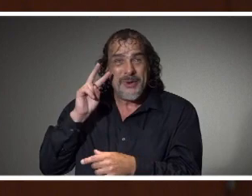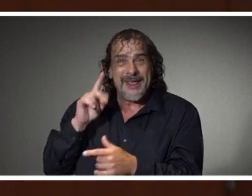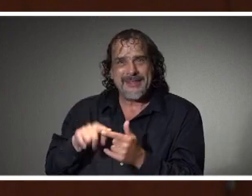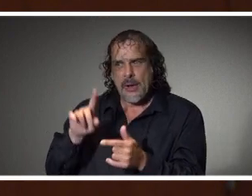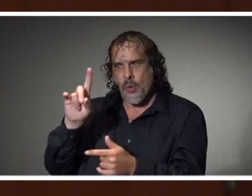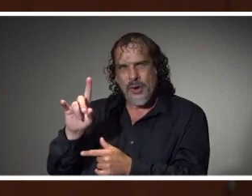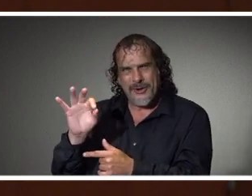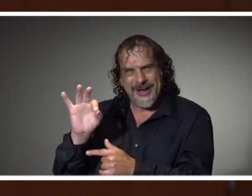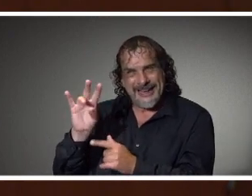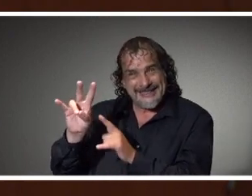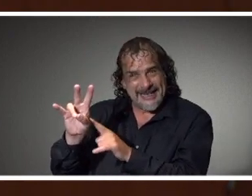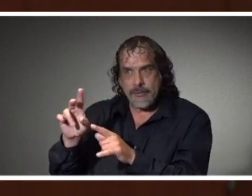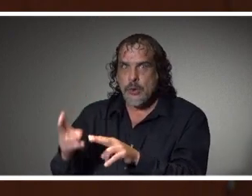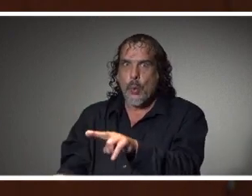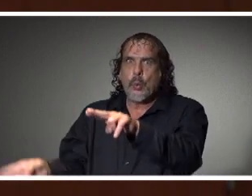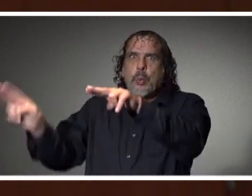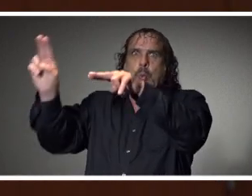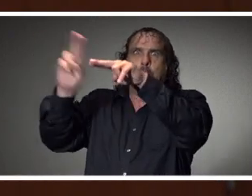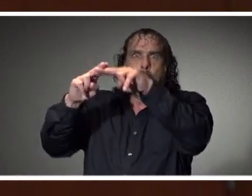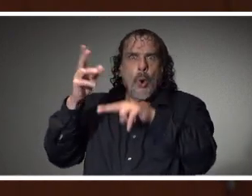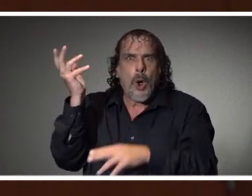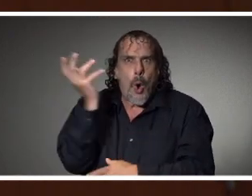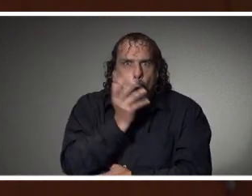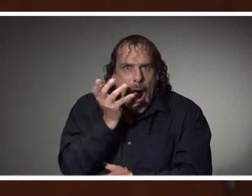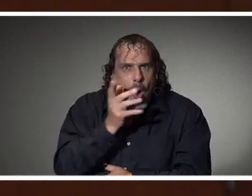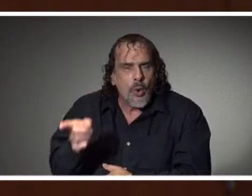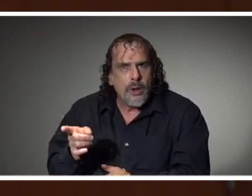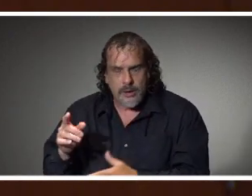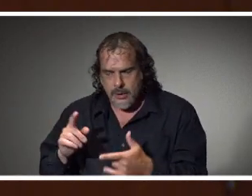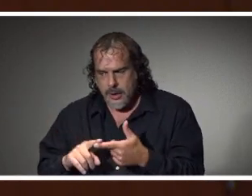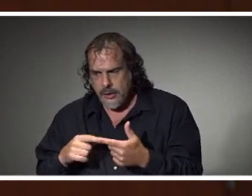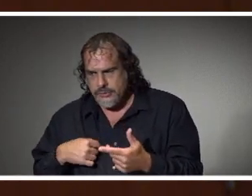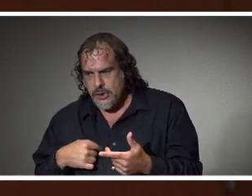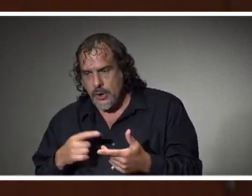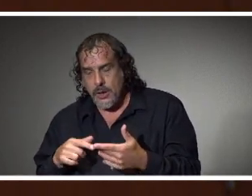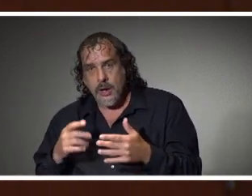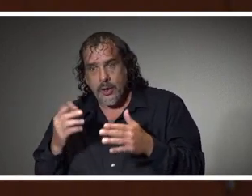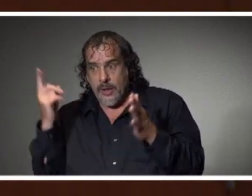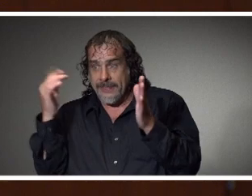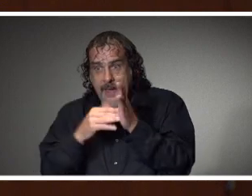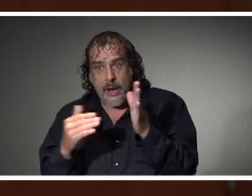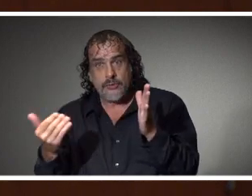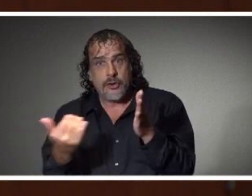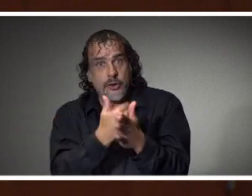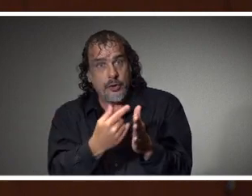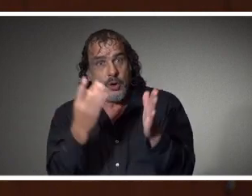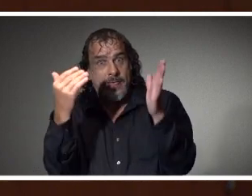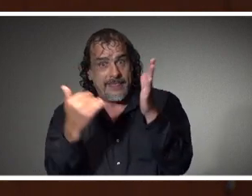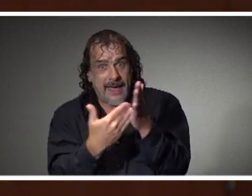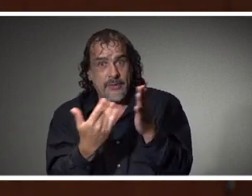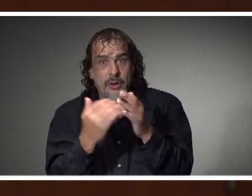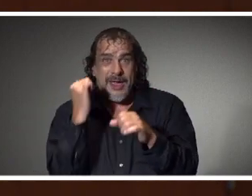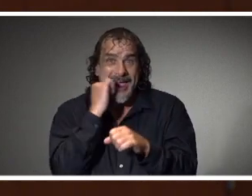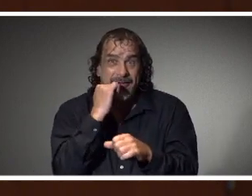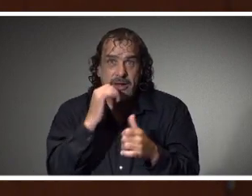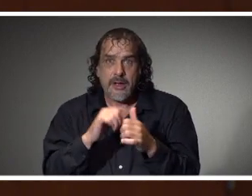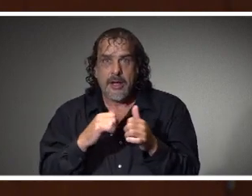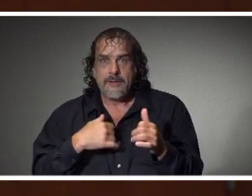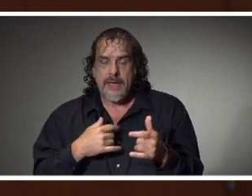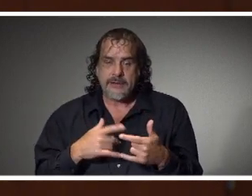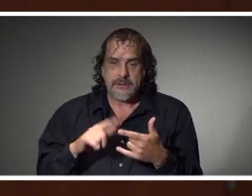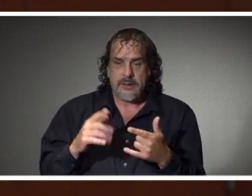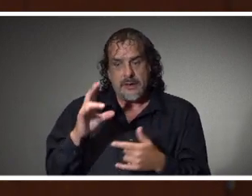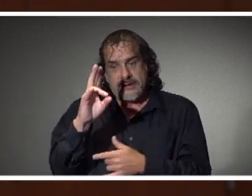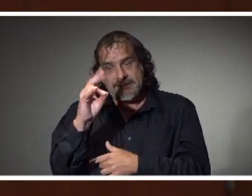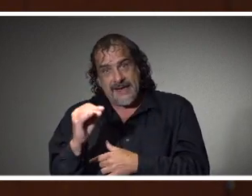a pretty marked increase. Every day we add 1,000 new cases, statistically, that's another 170 patients that are going to likely be